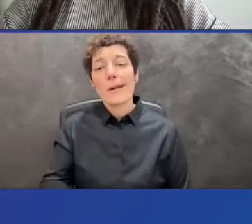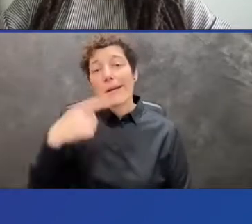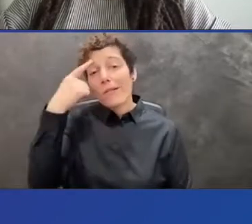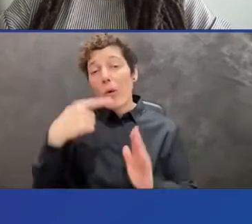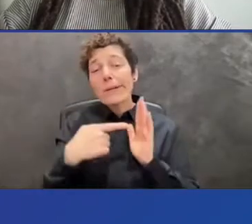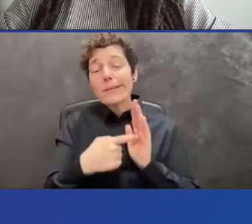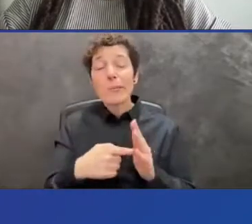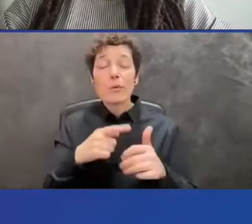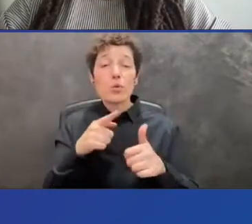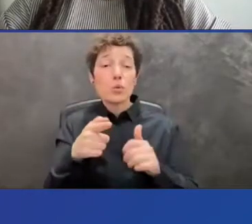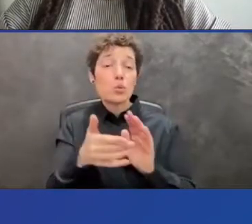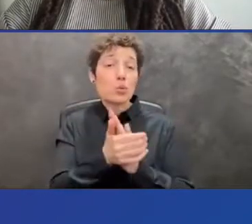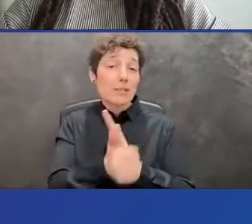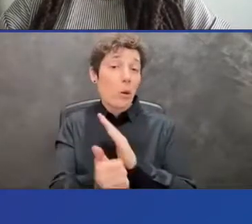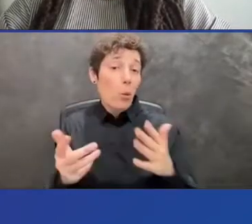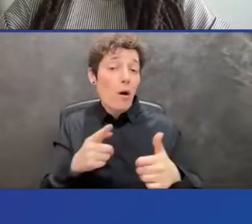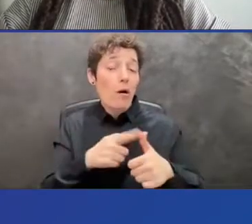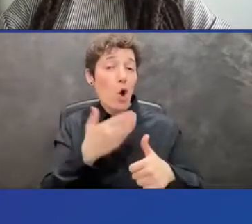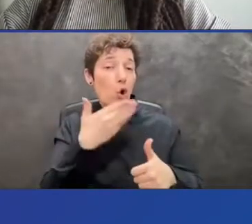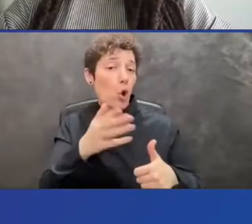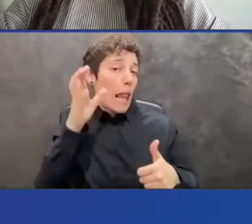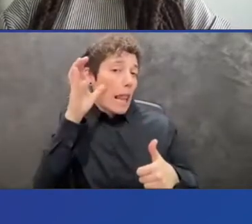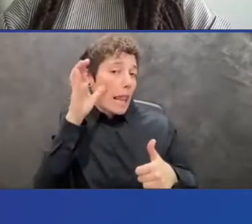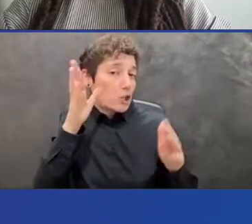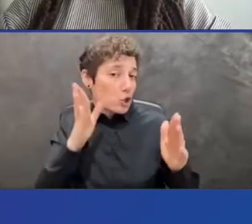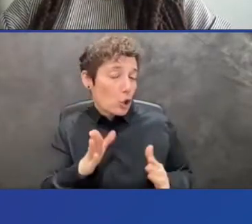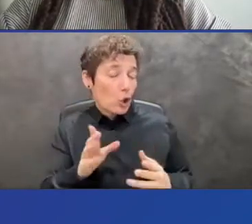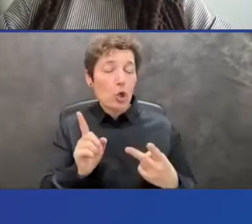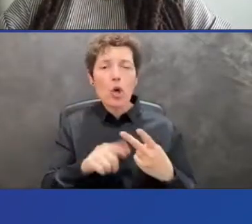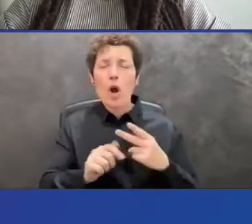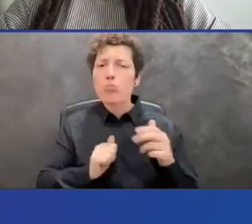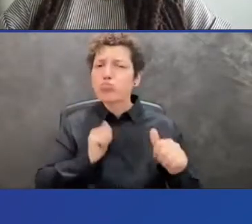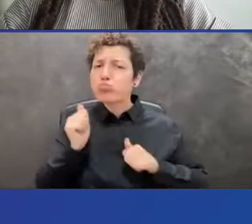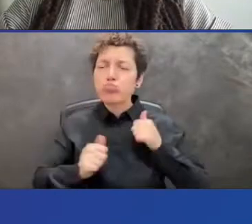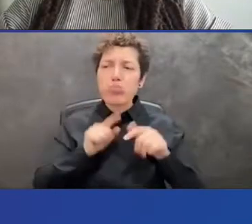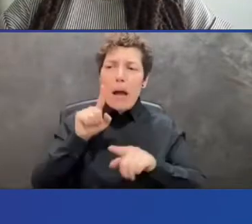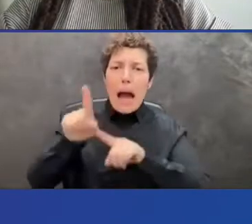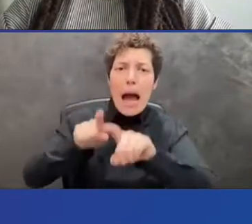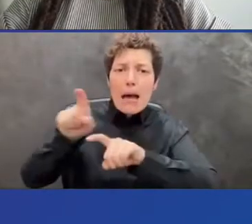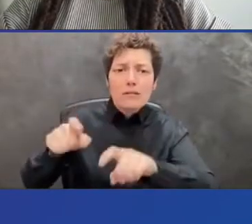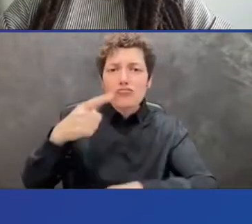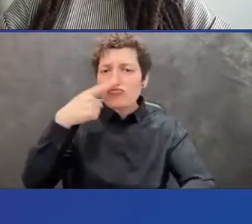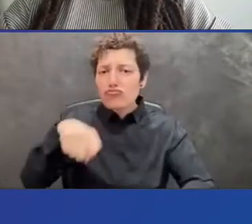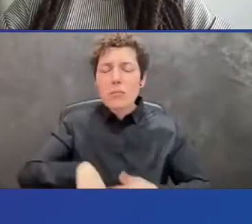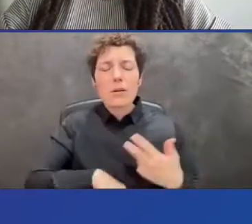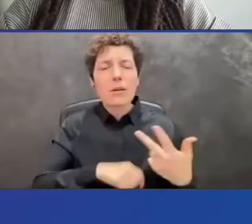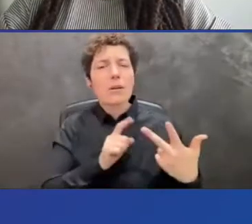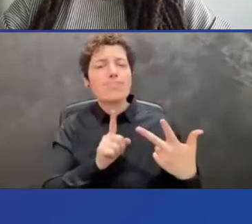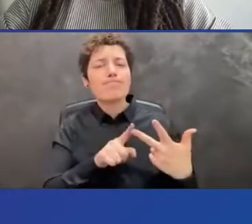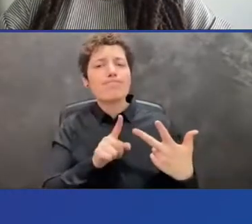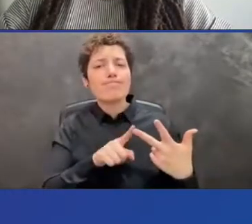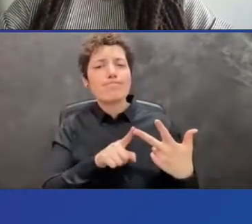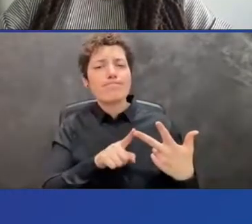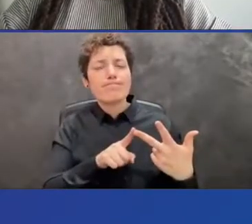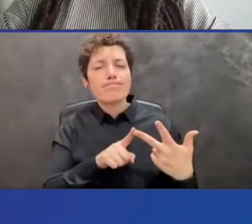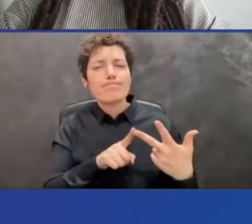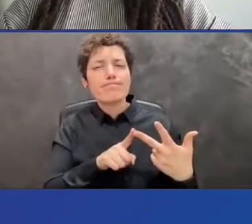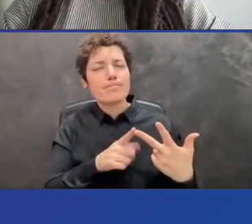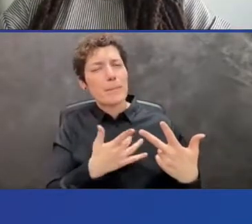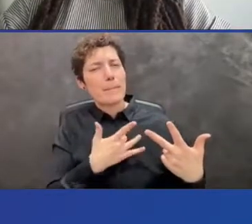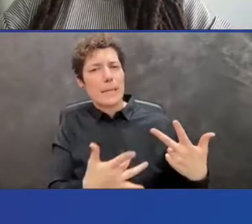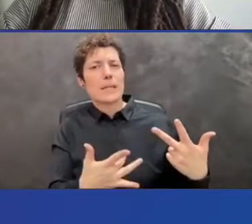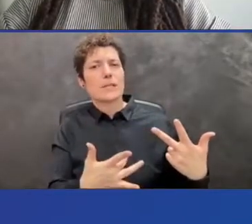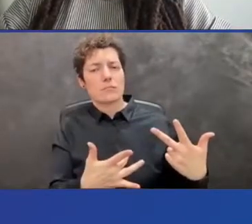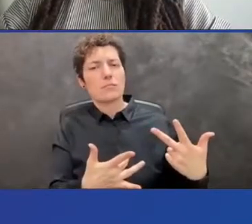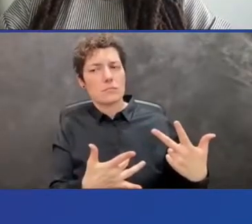good listener, if you're a person who's not afraid to ask questions, and if you are a person that believes